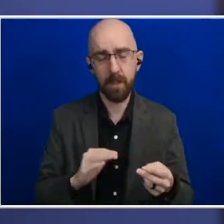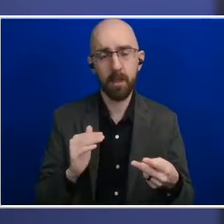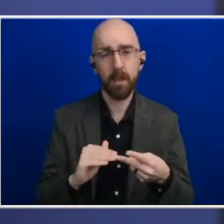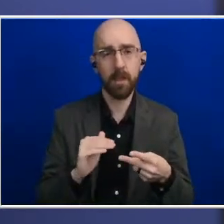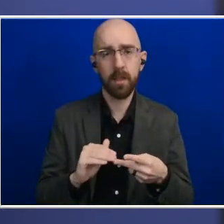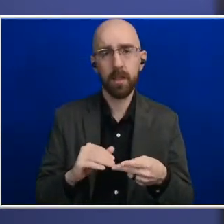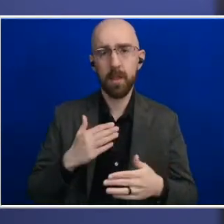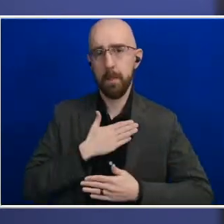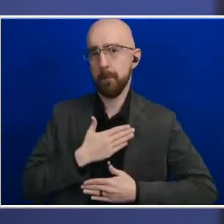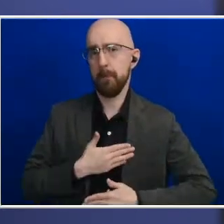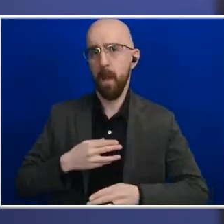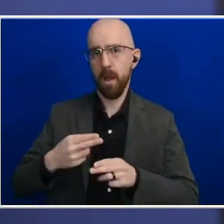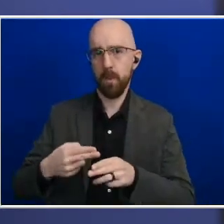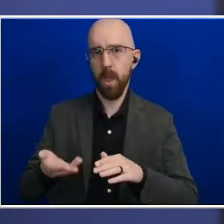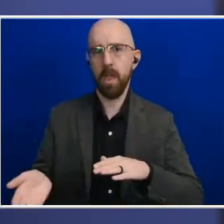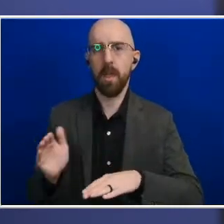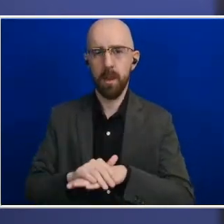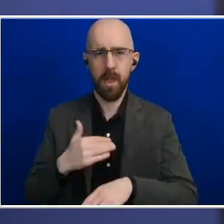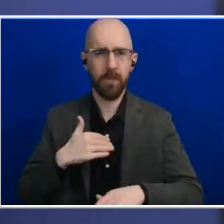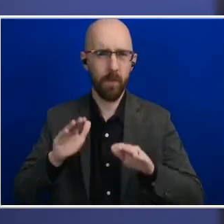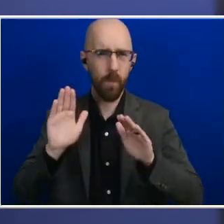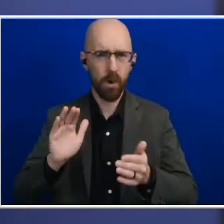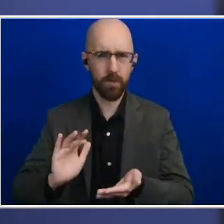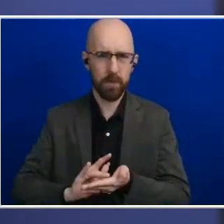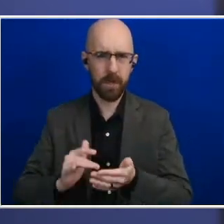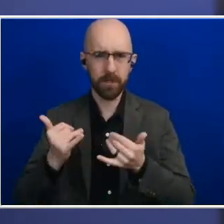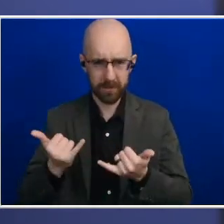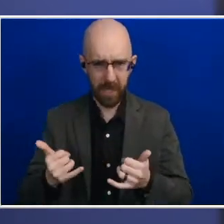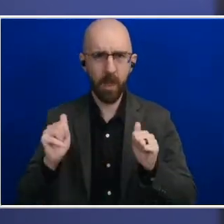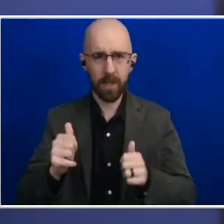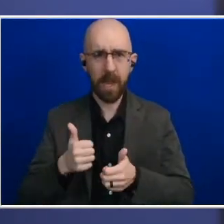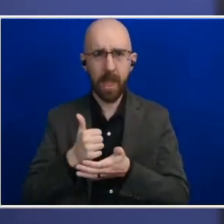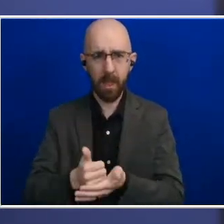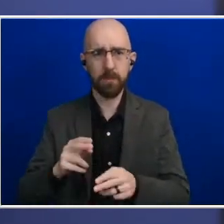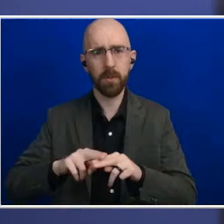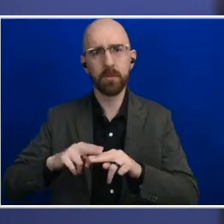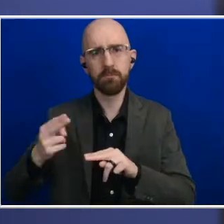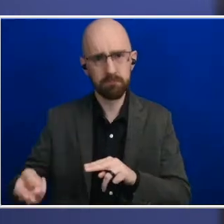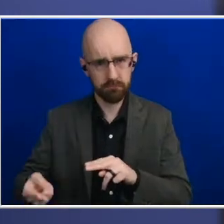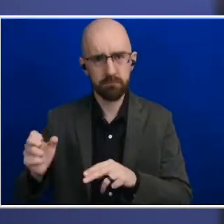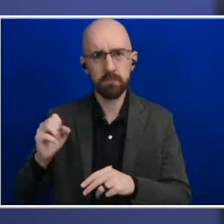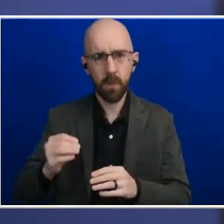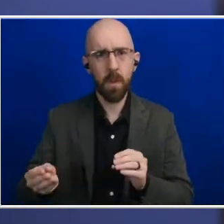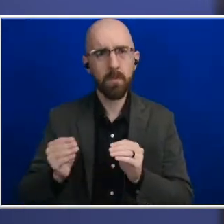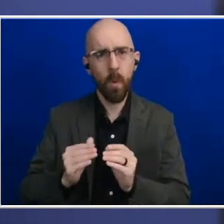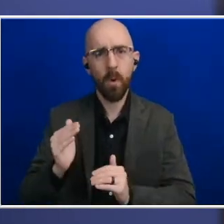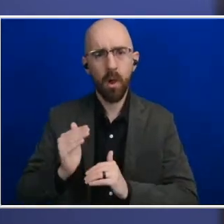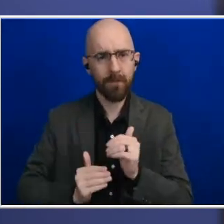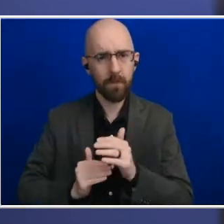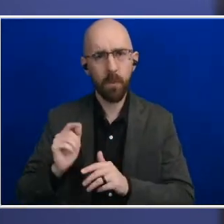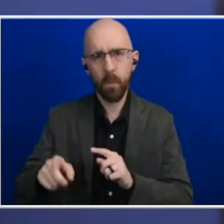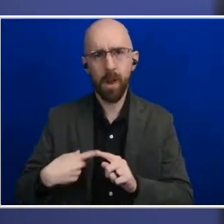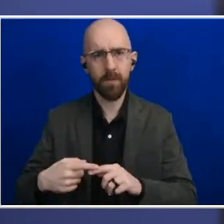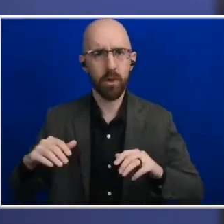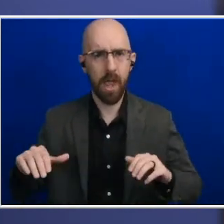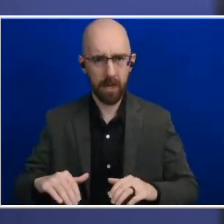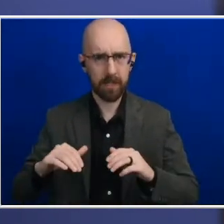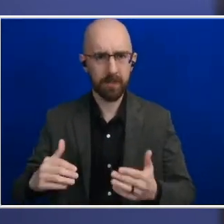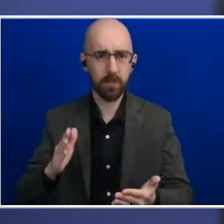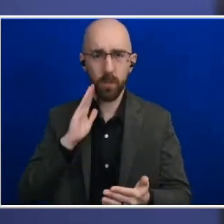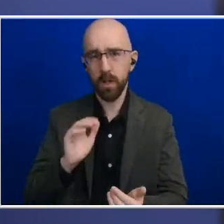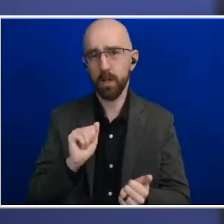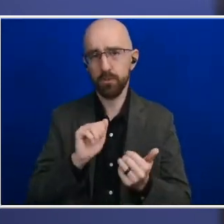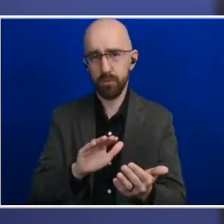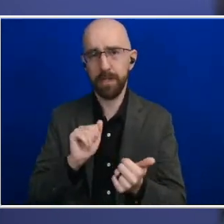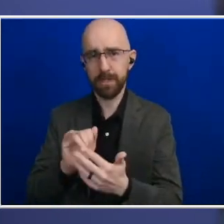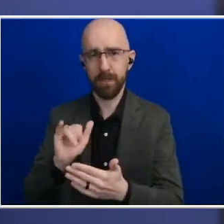we have wonderful drugs now that can help you lose a little bit of weight so that you're more comfortable when you're active. So I would address those limitations that